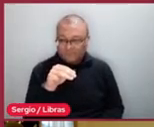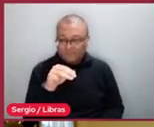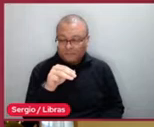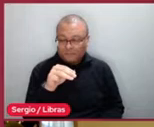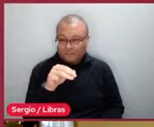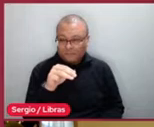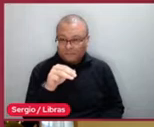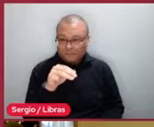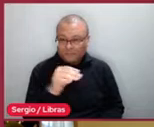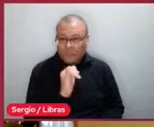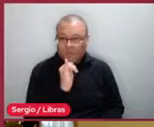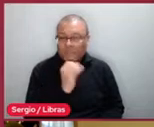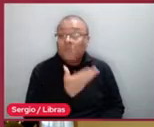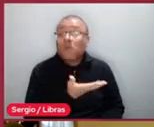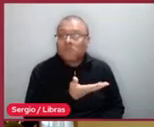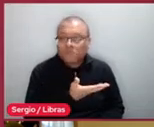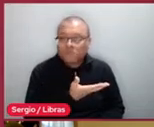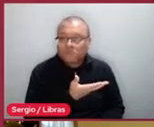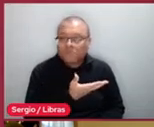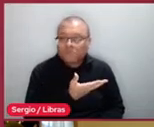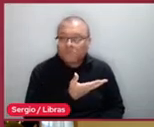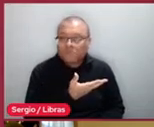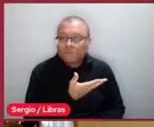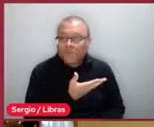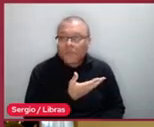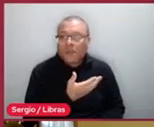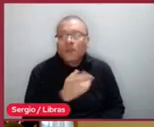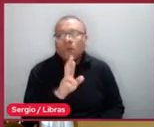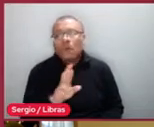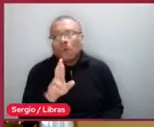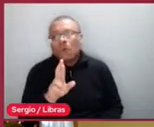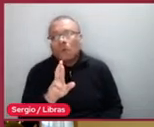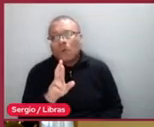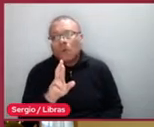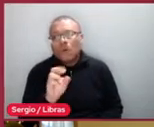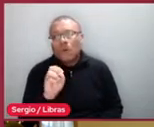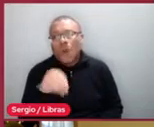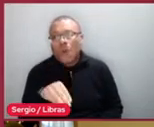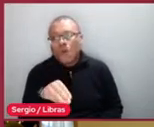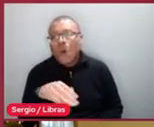mapper, for example, SQL in Ruby or Ron or Beam.